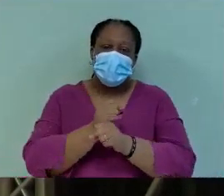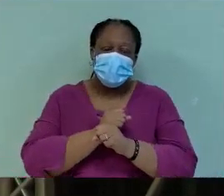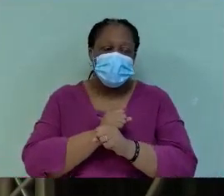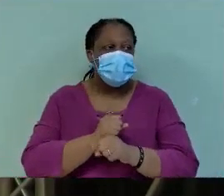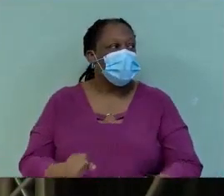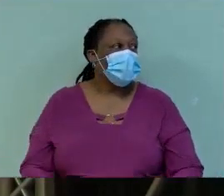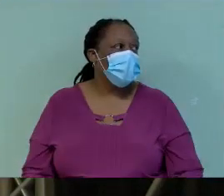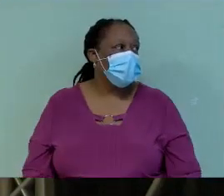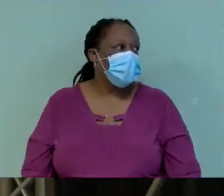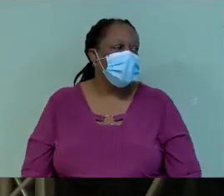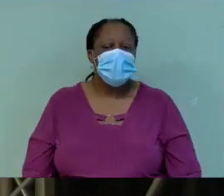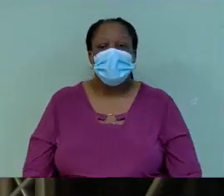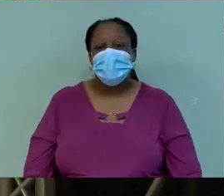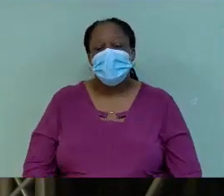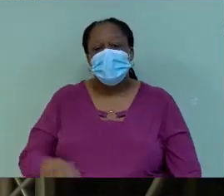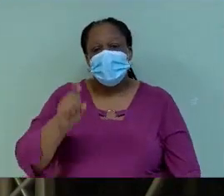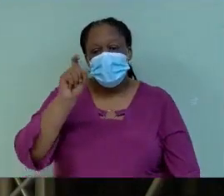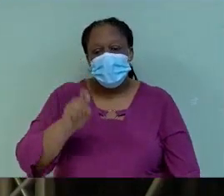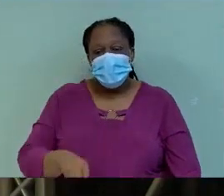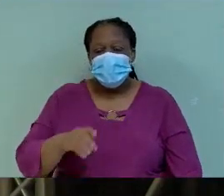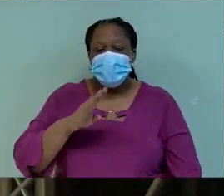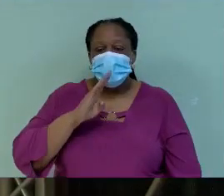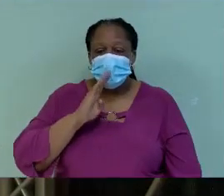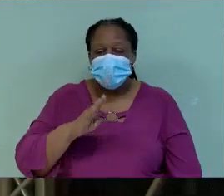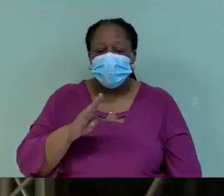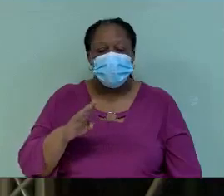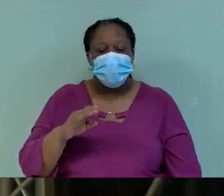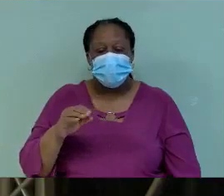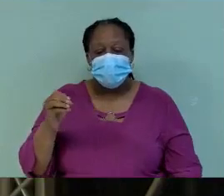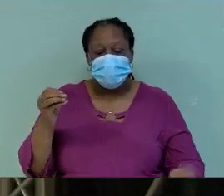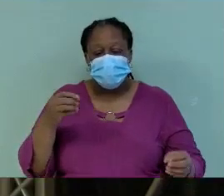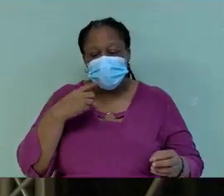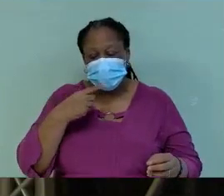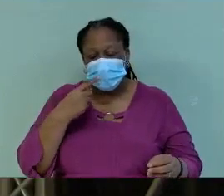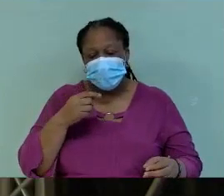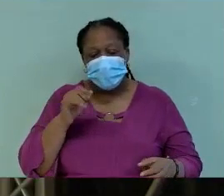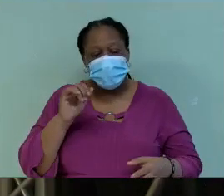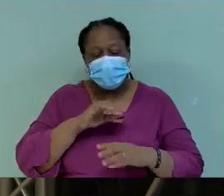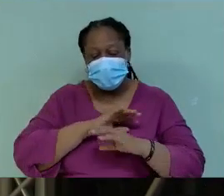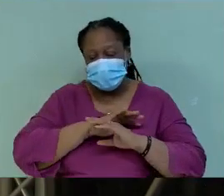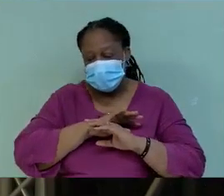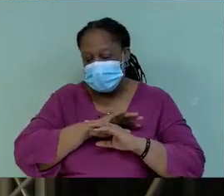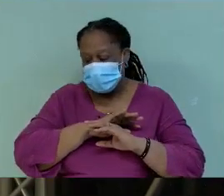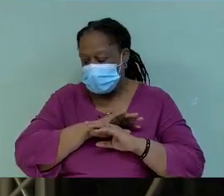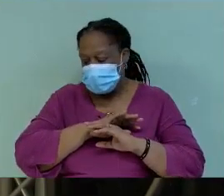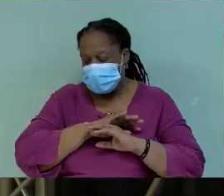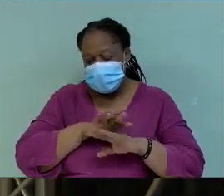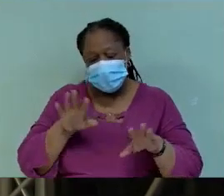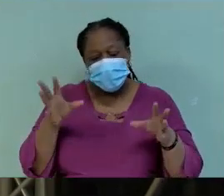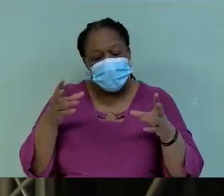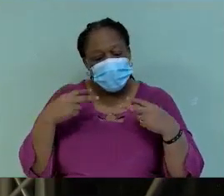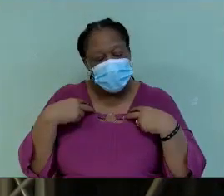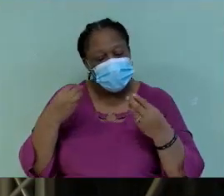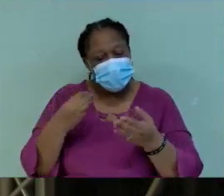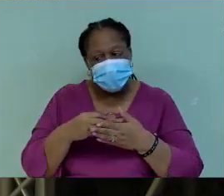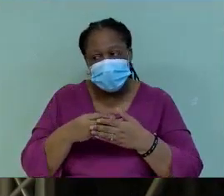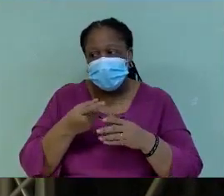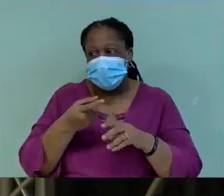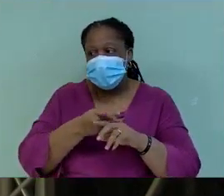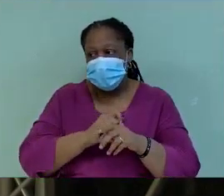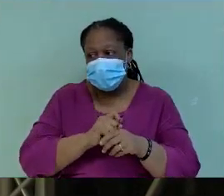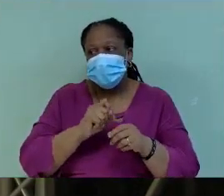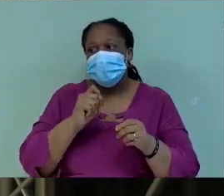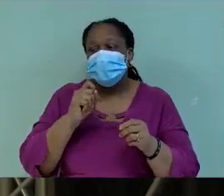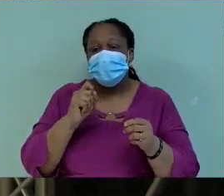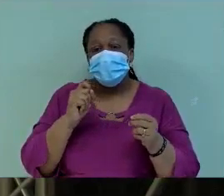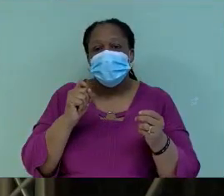1, individuals must be able to prove loss of income was in fact due to the impact of COVID-19. 2,